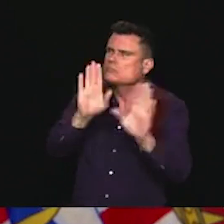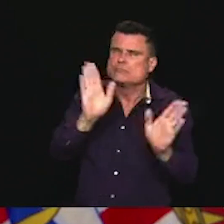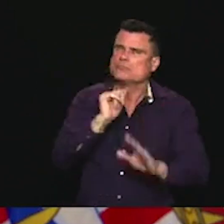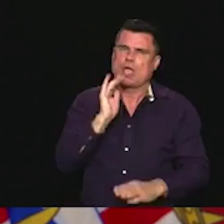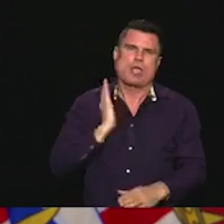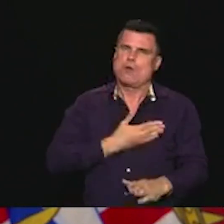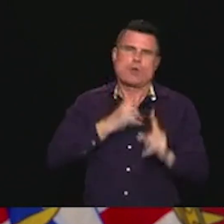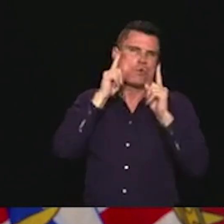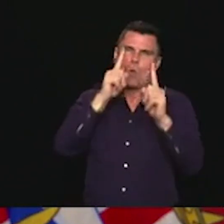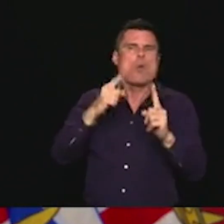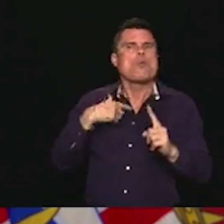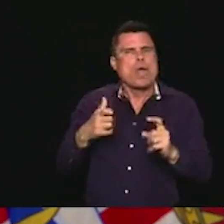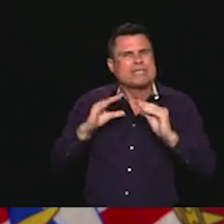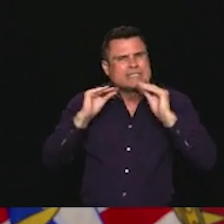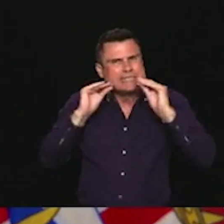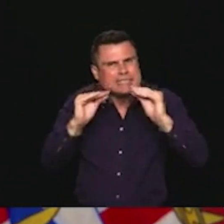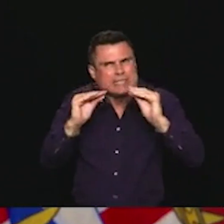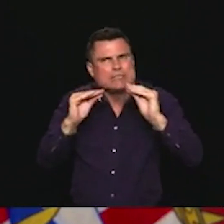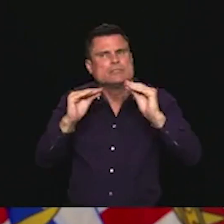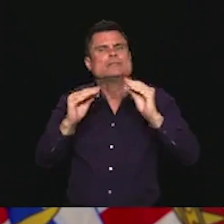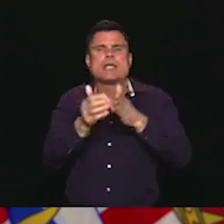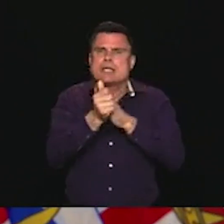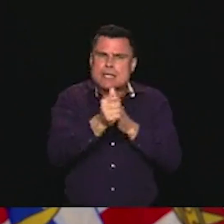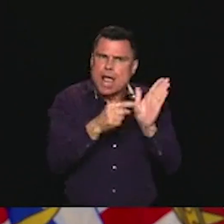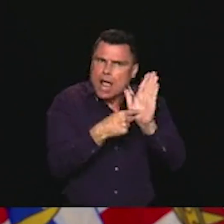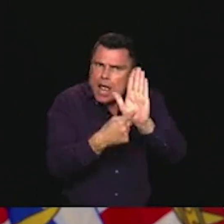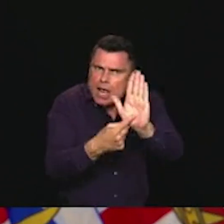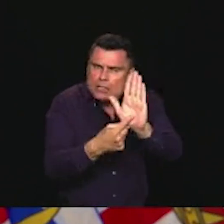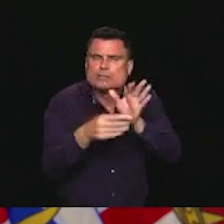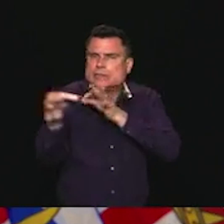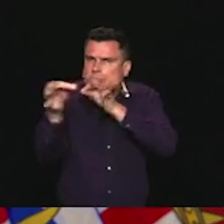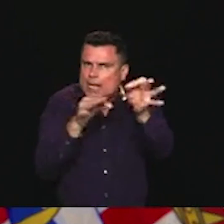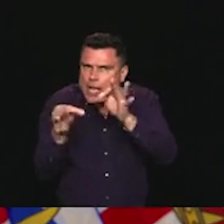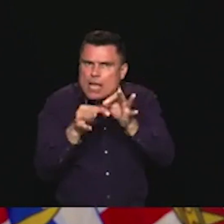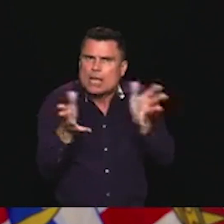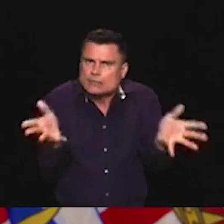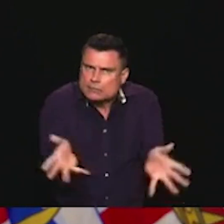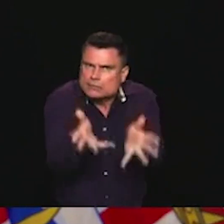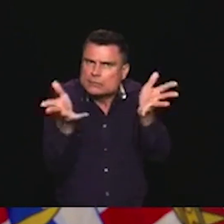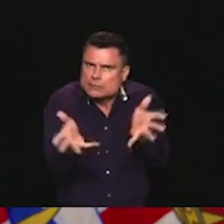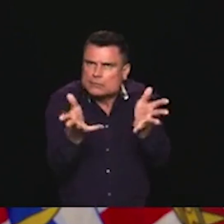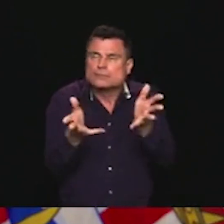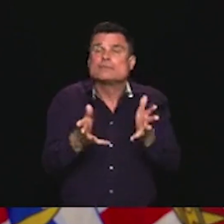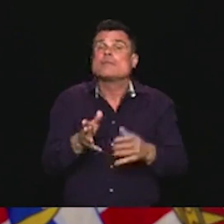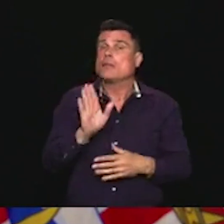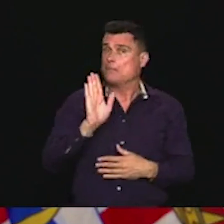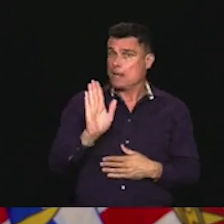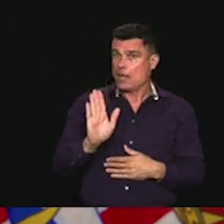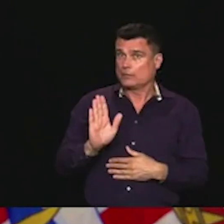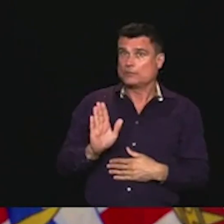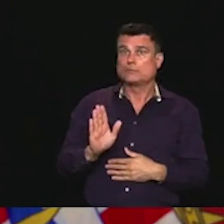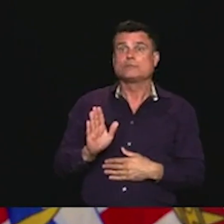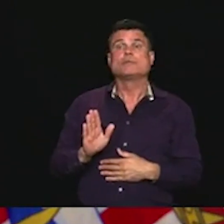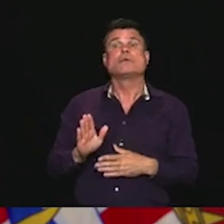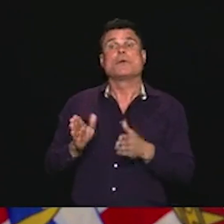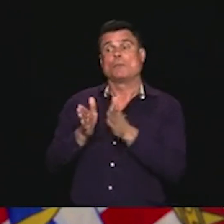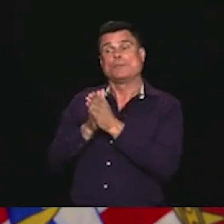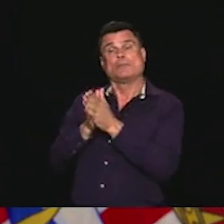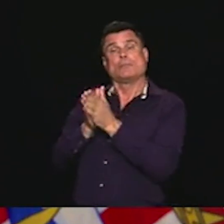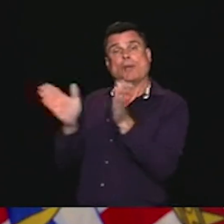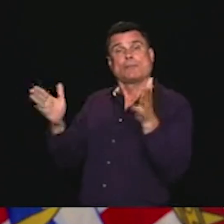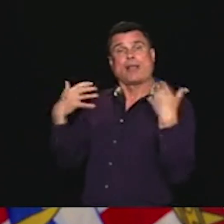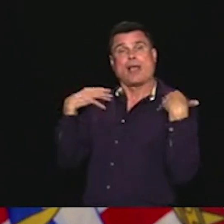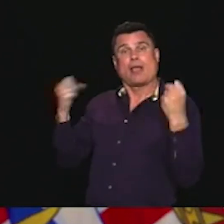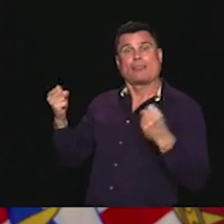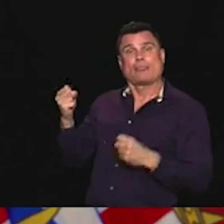are abilities for environmental health officers to shut down a business if they feel that there are health hazards that put the public at